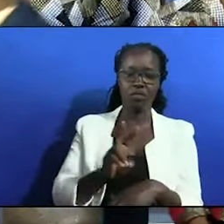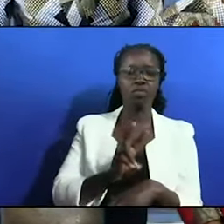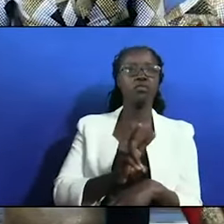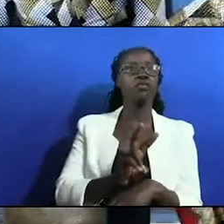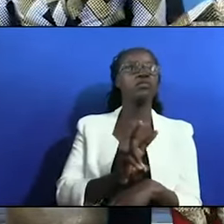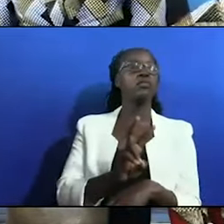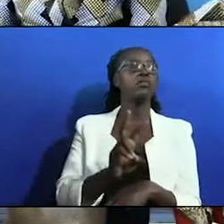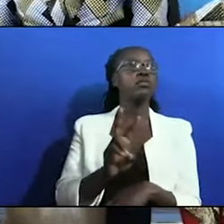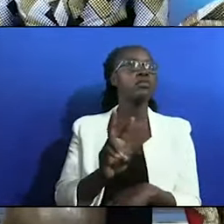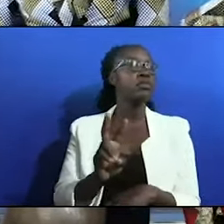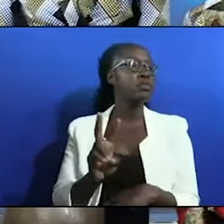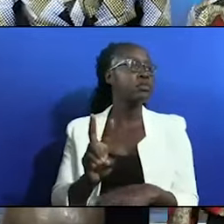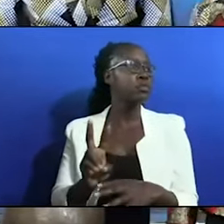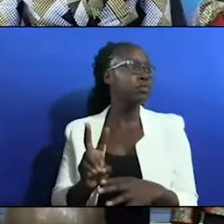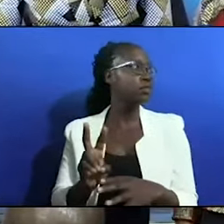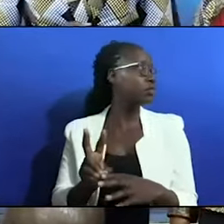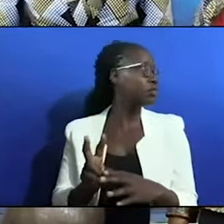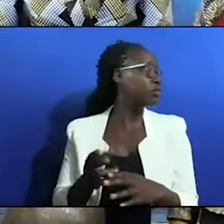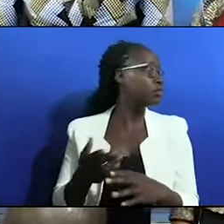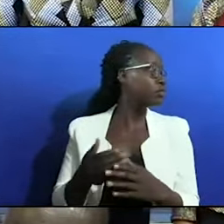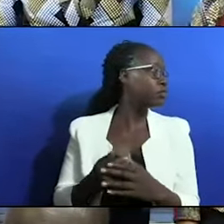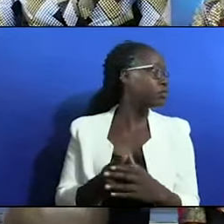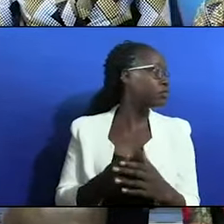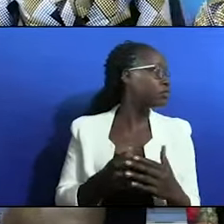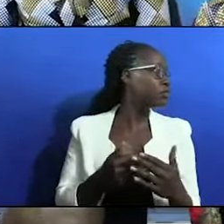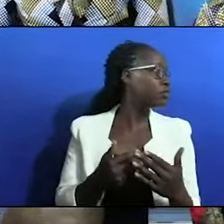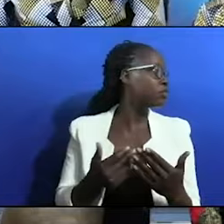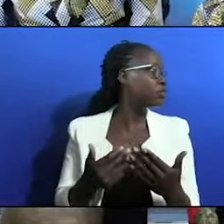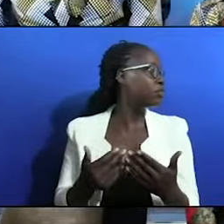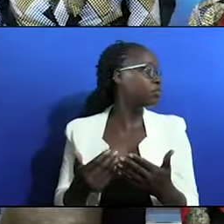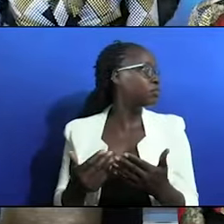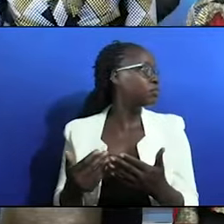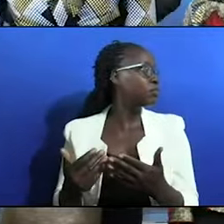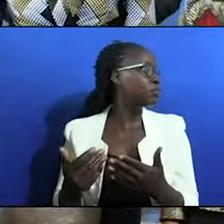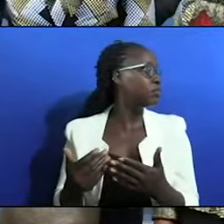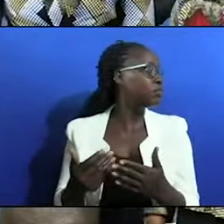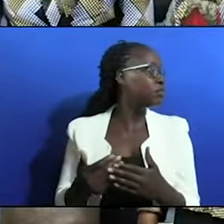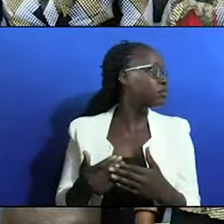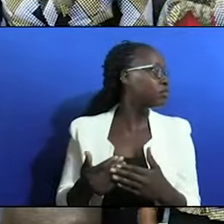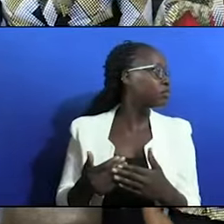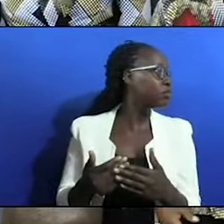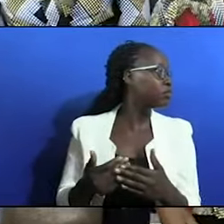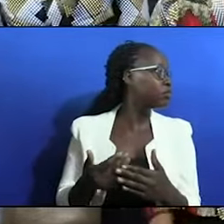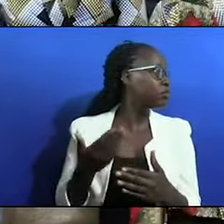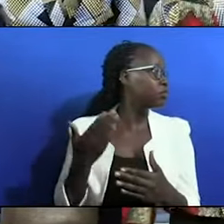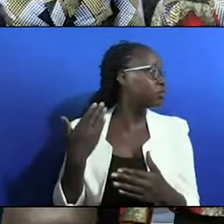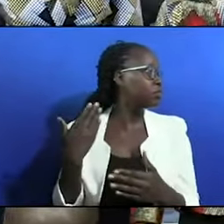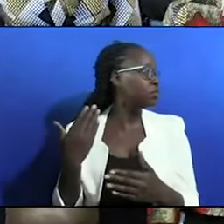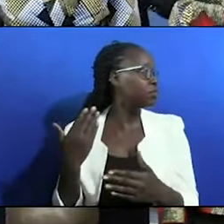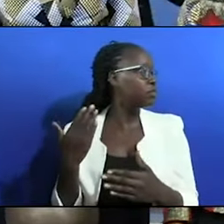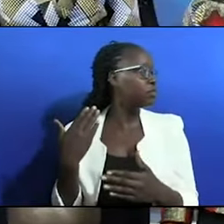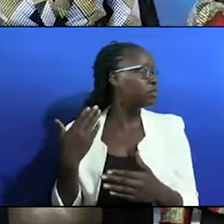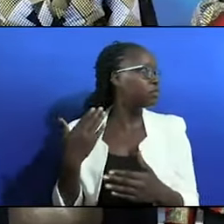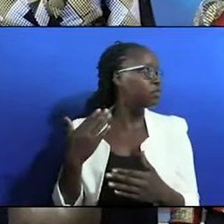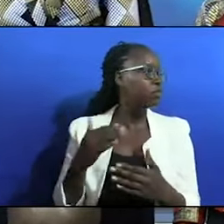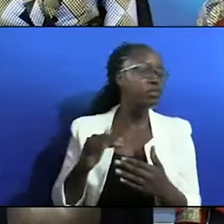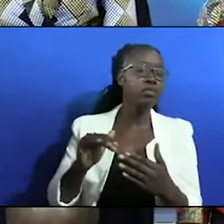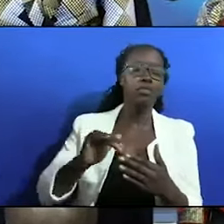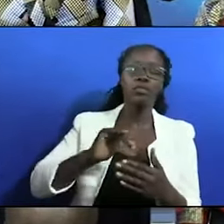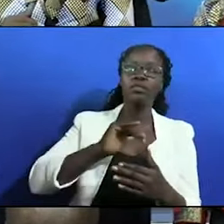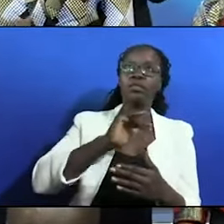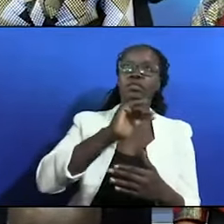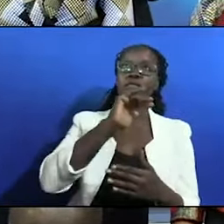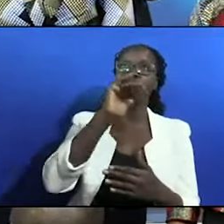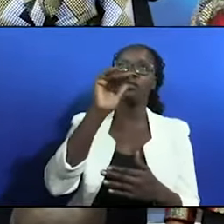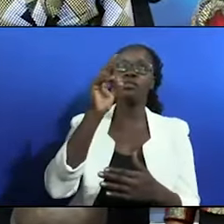taka nishike mkono wako. Mwanze maisha yako na Yesu. Muti mrefu amuone